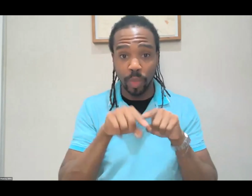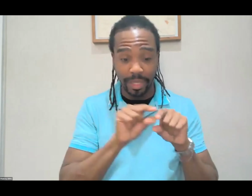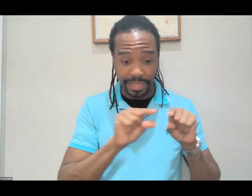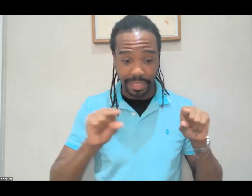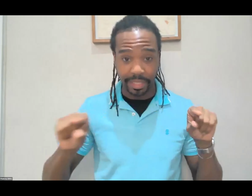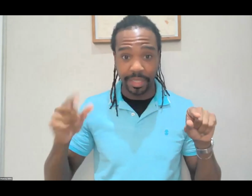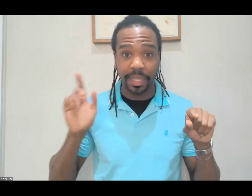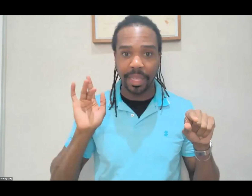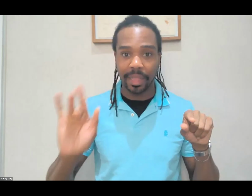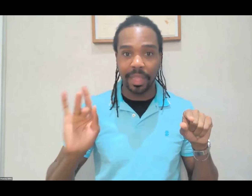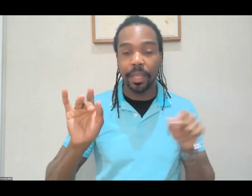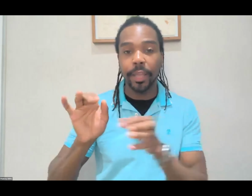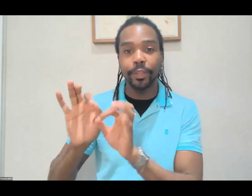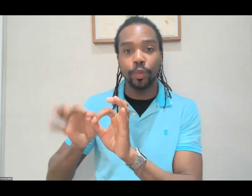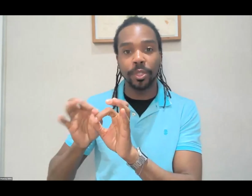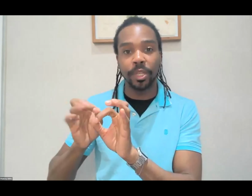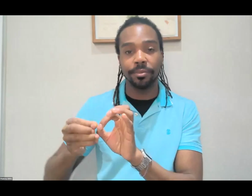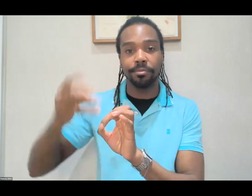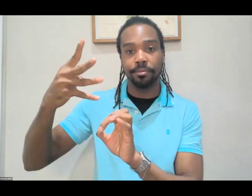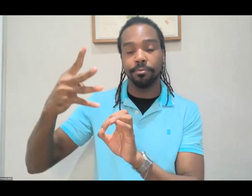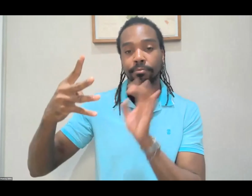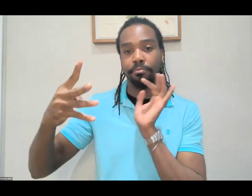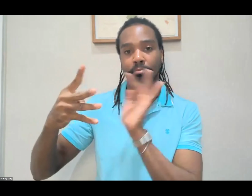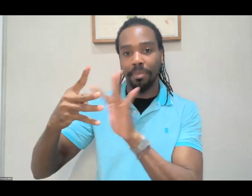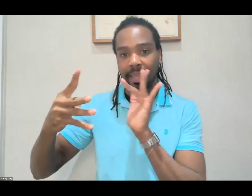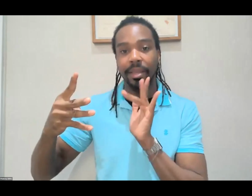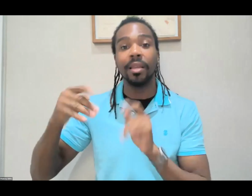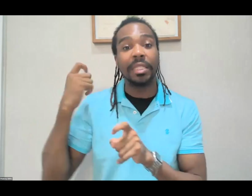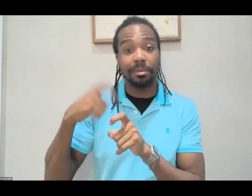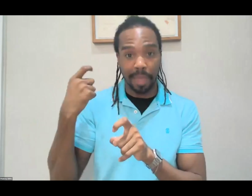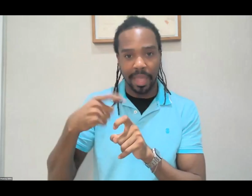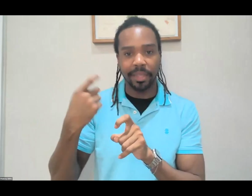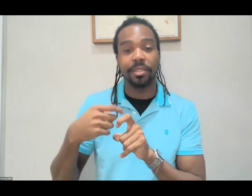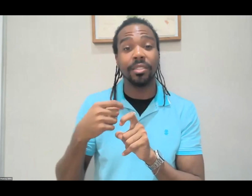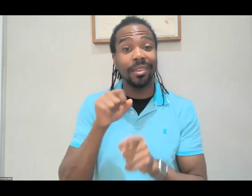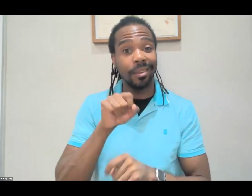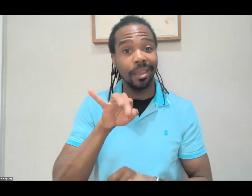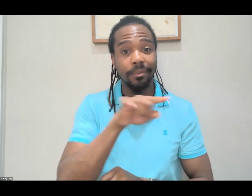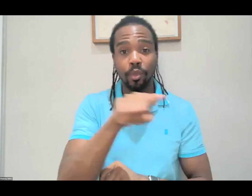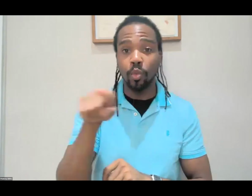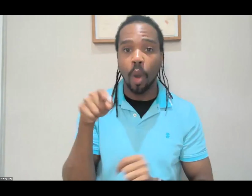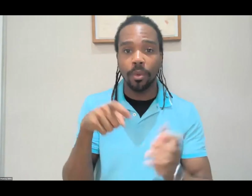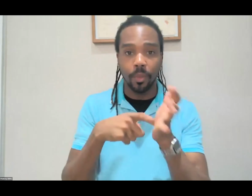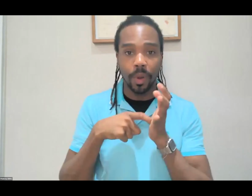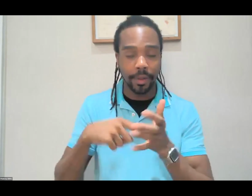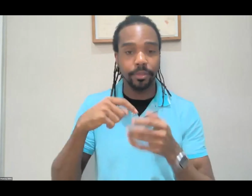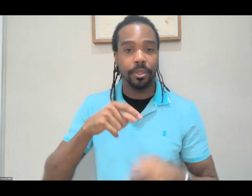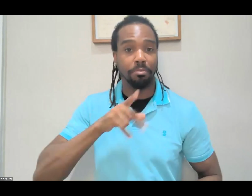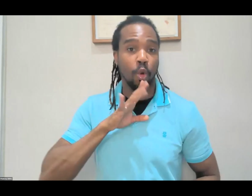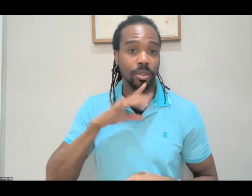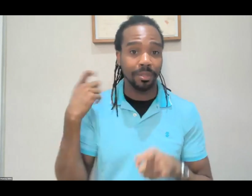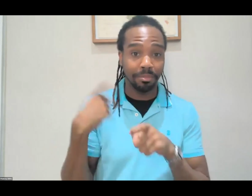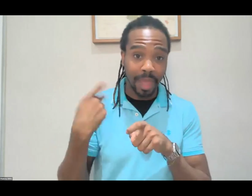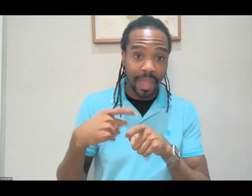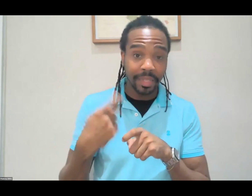have one presentation that will be in Spanish, and so for people who require translation, you can click on interpretation and